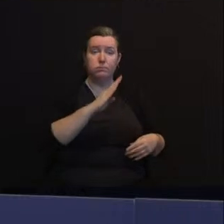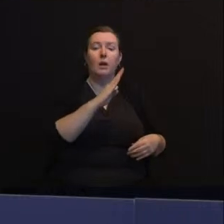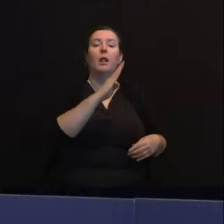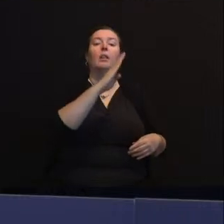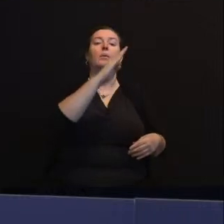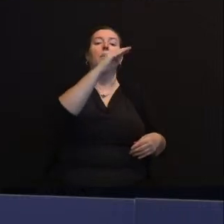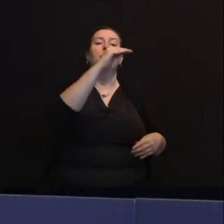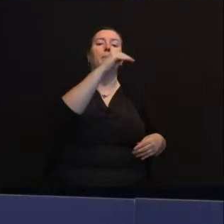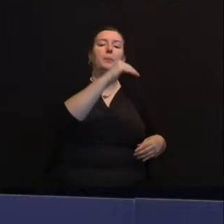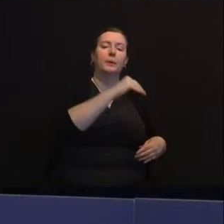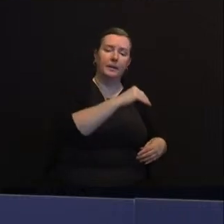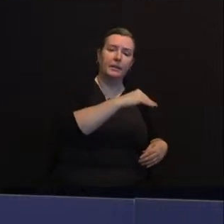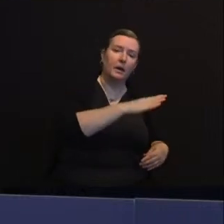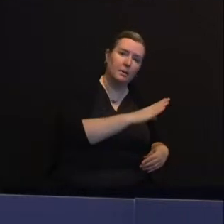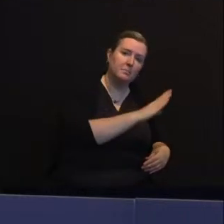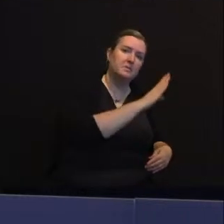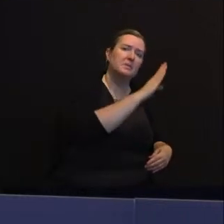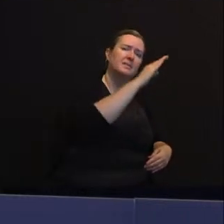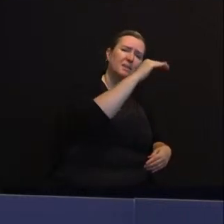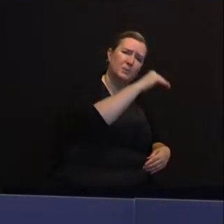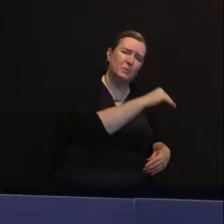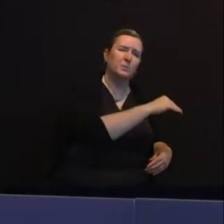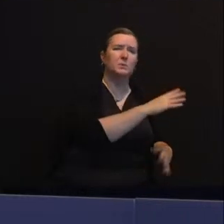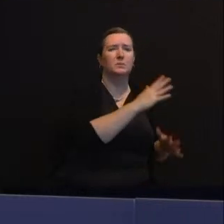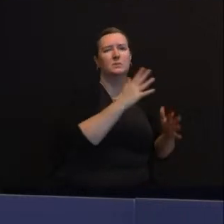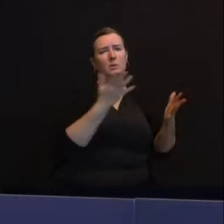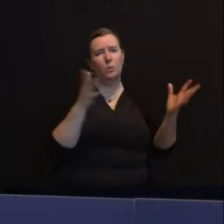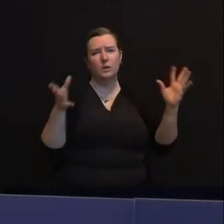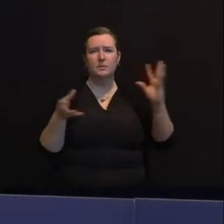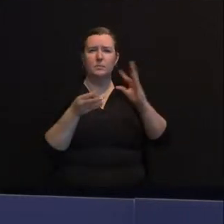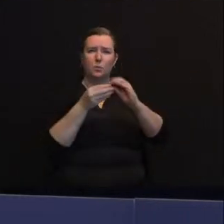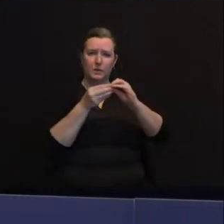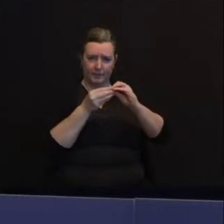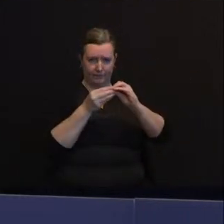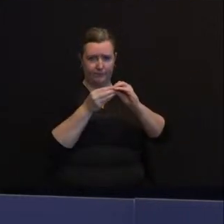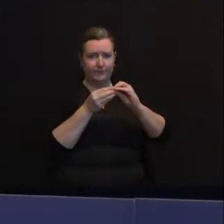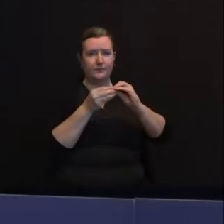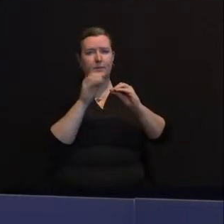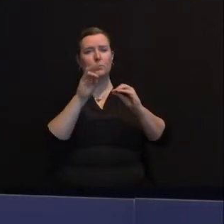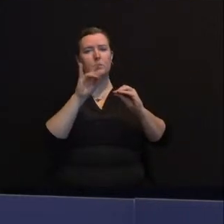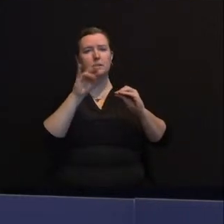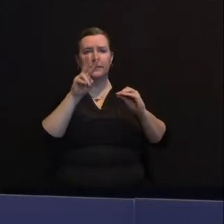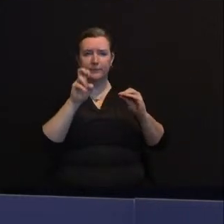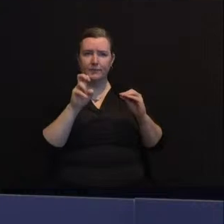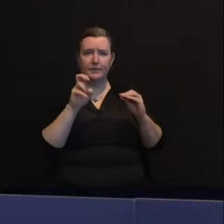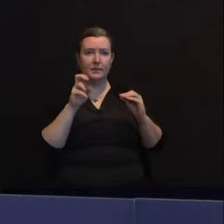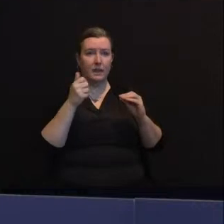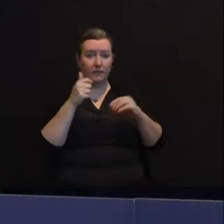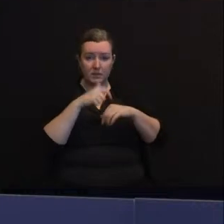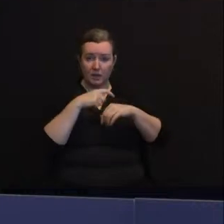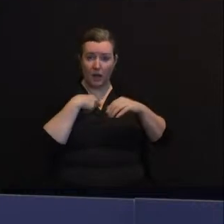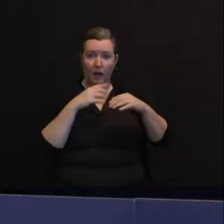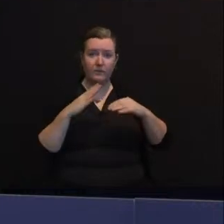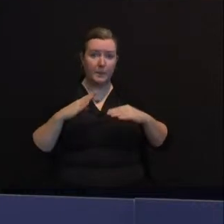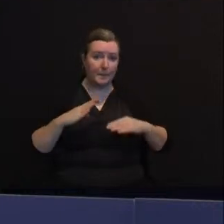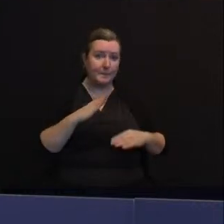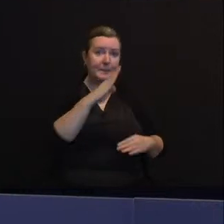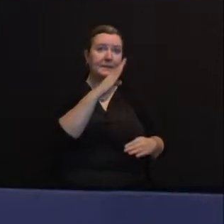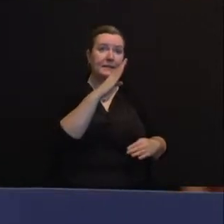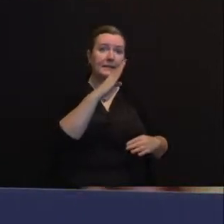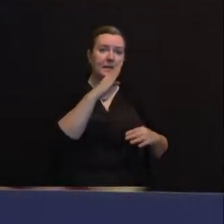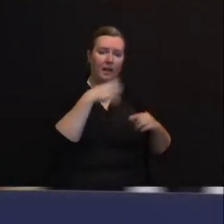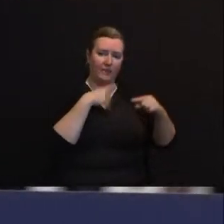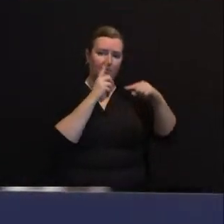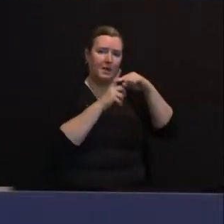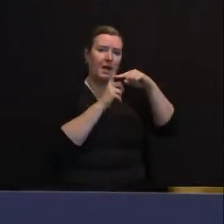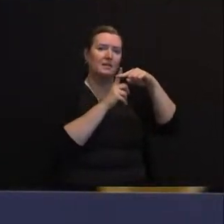then recovery, but that becomes cumulative because with every little peak, you have more cases. So it hits. Yep. I was